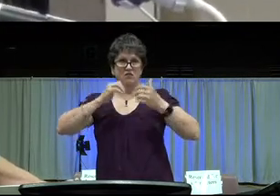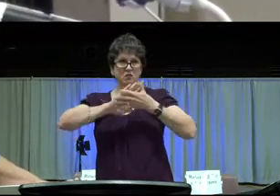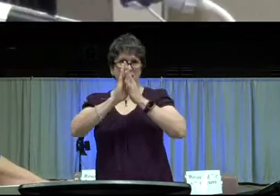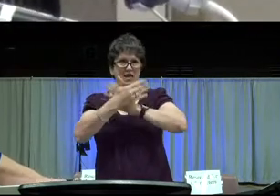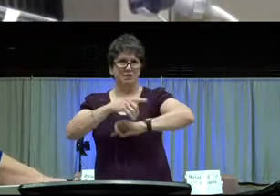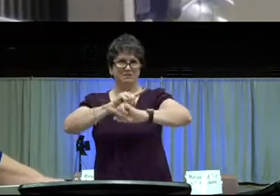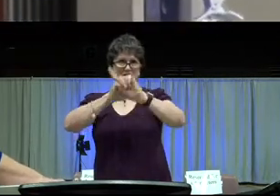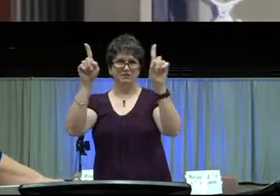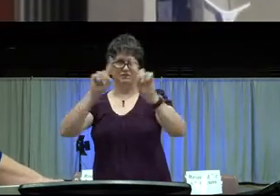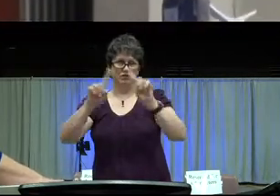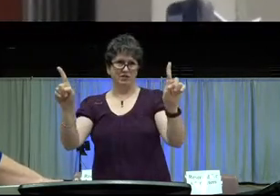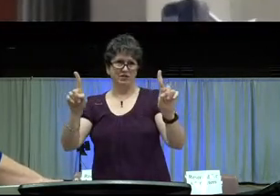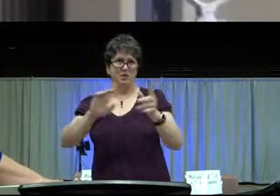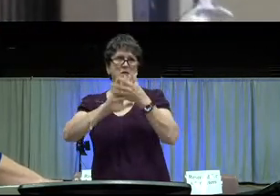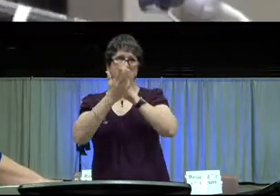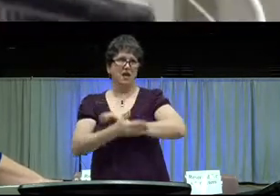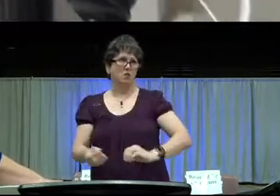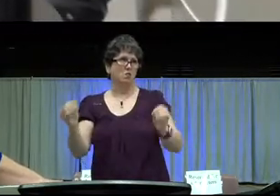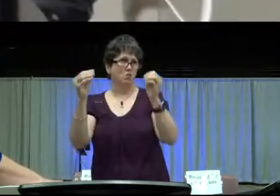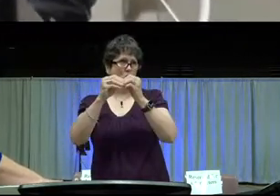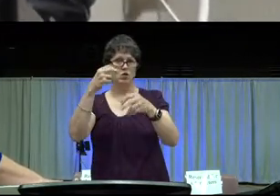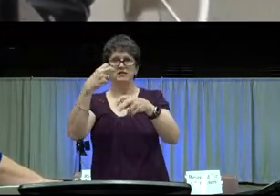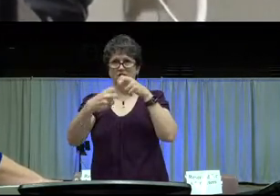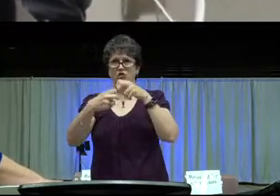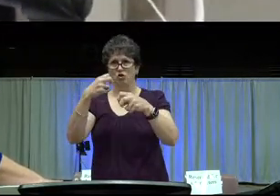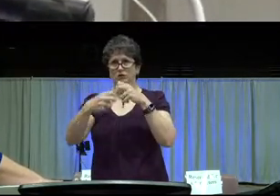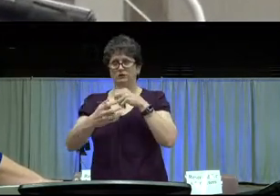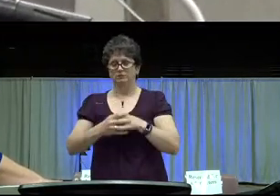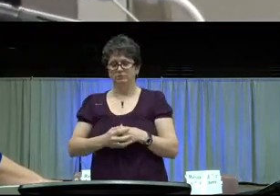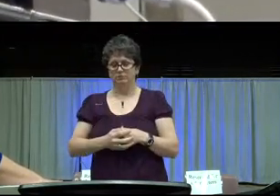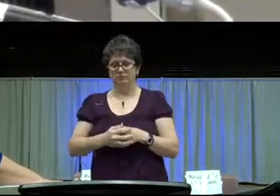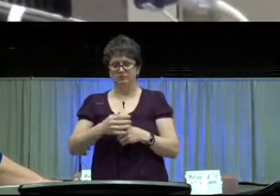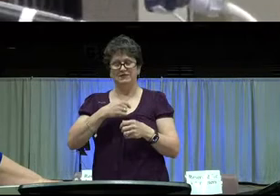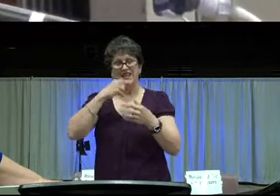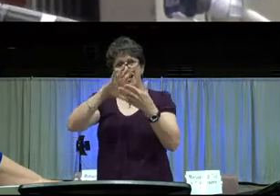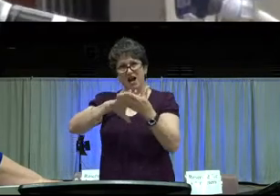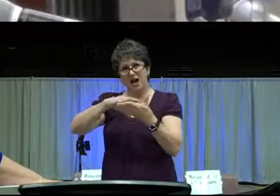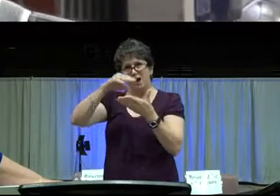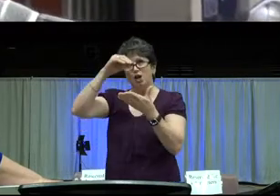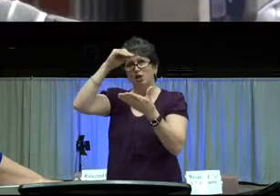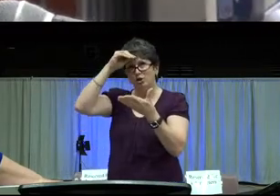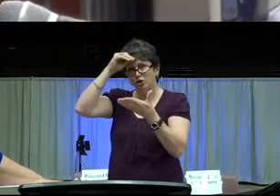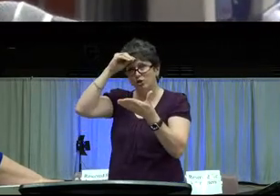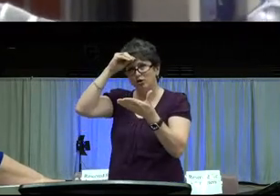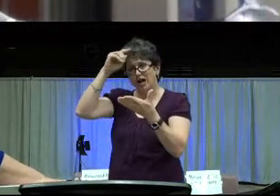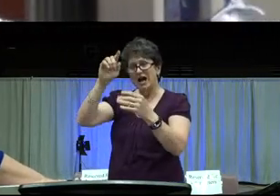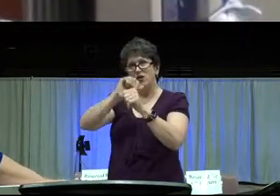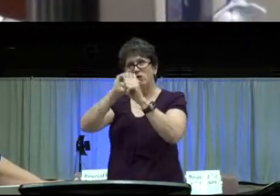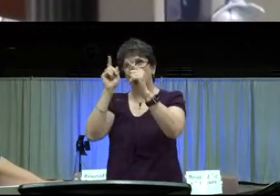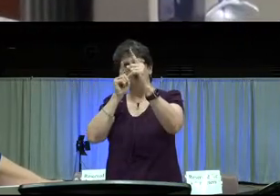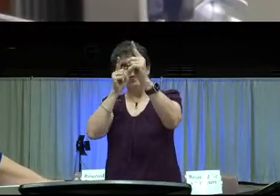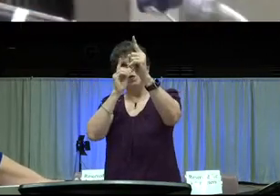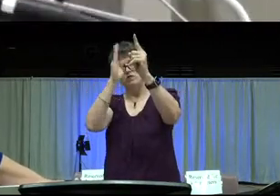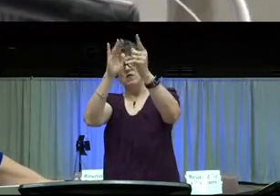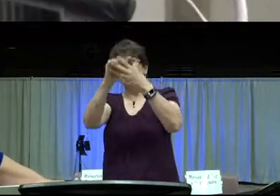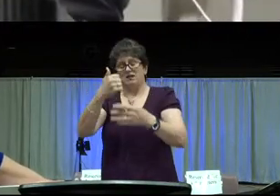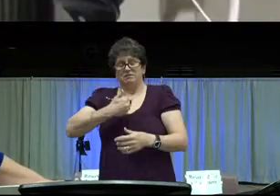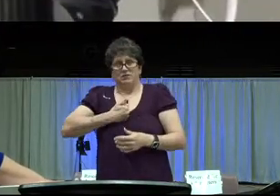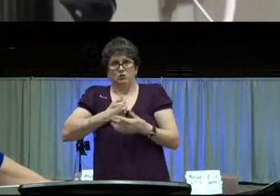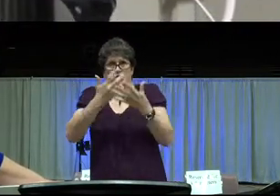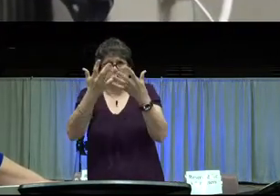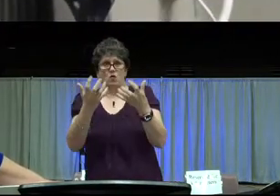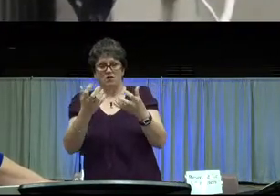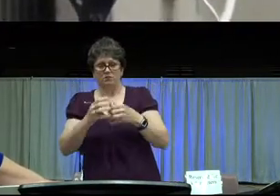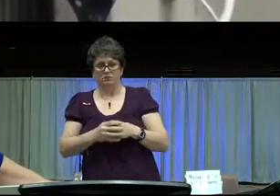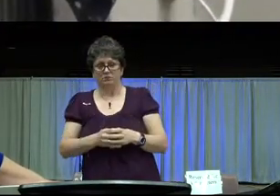different. It became more difficult. I learned that I had to work towards a future that I wanted.